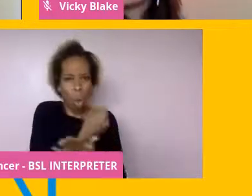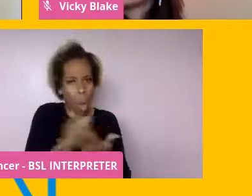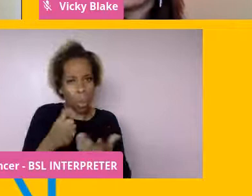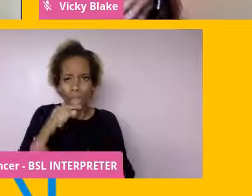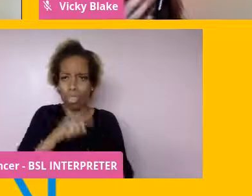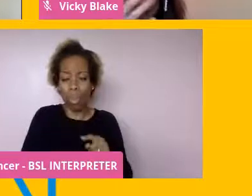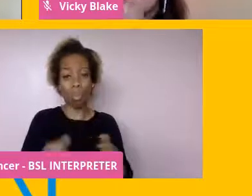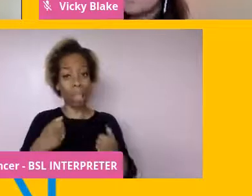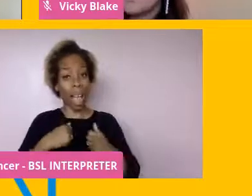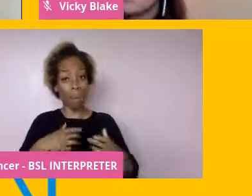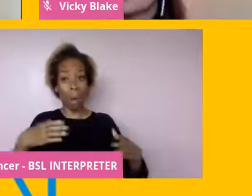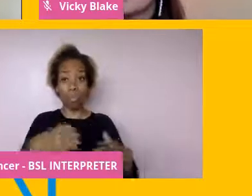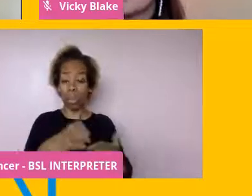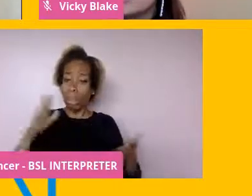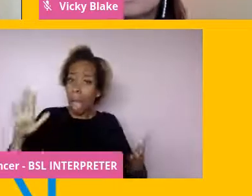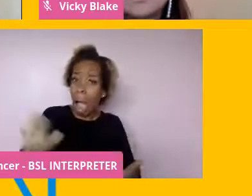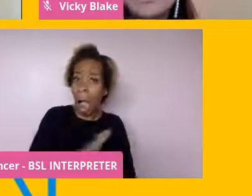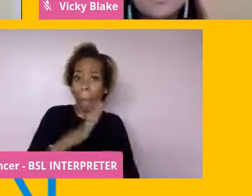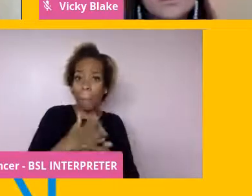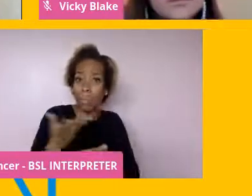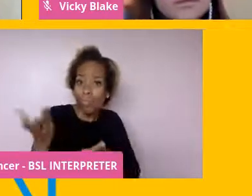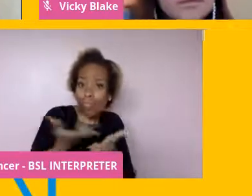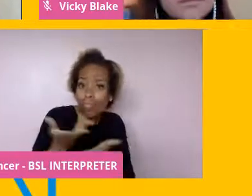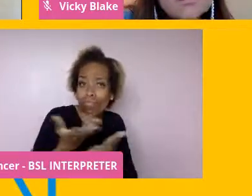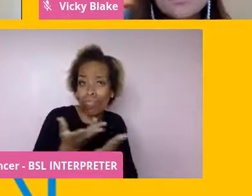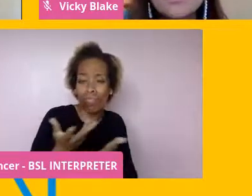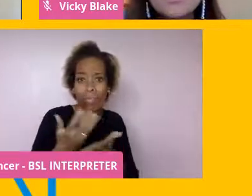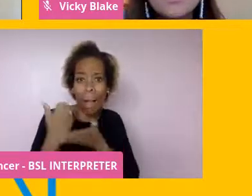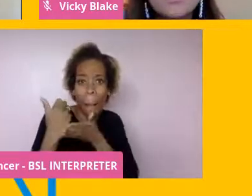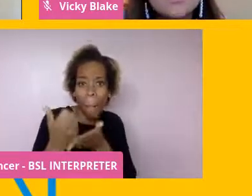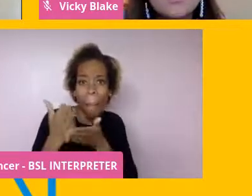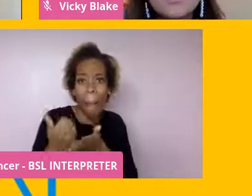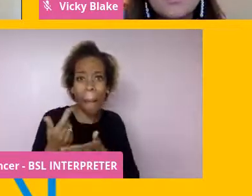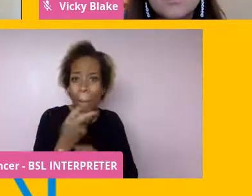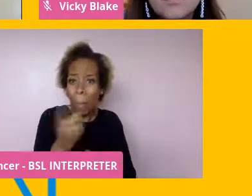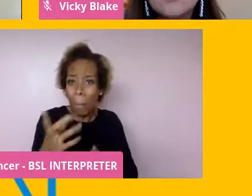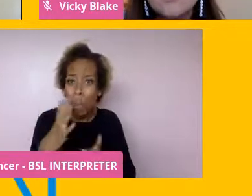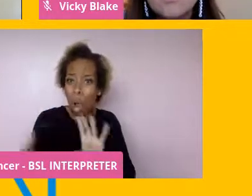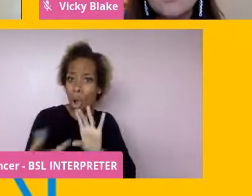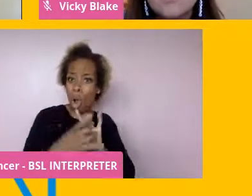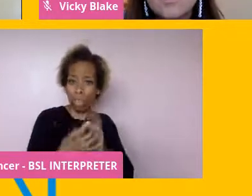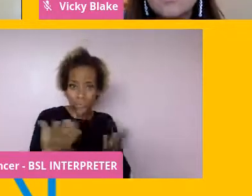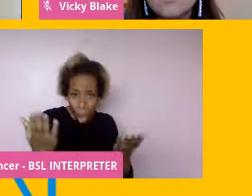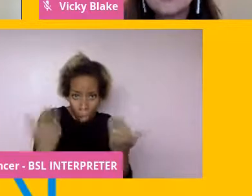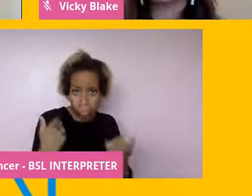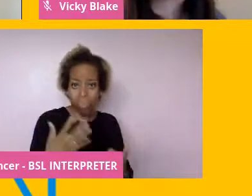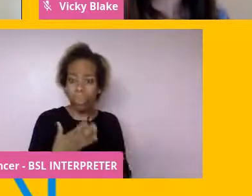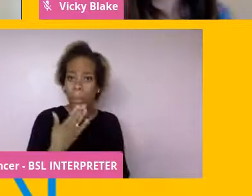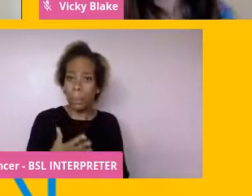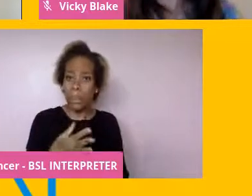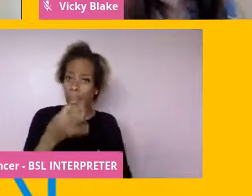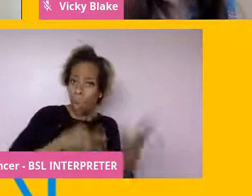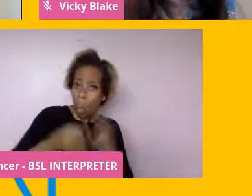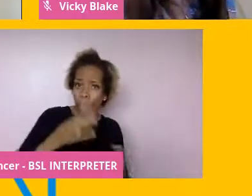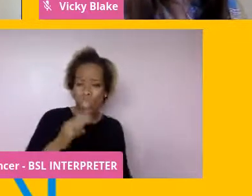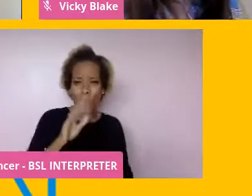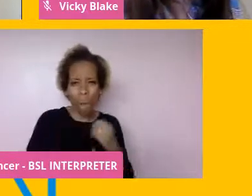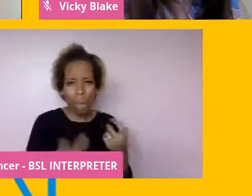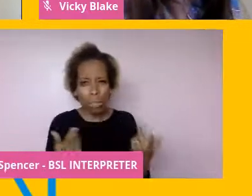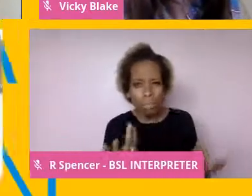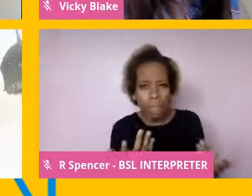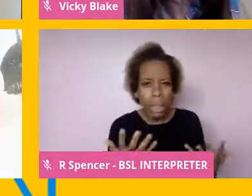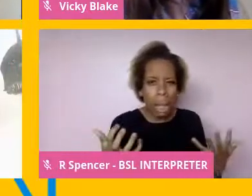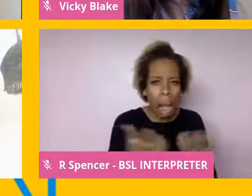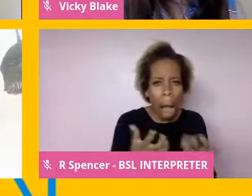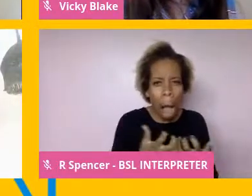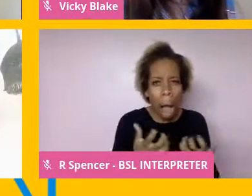discuss the meetings we've had if anybody wants to contact us afterwards in terms of questions you might have around how an MP might be able to